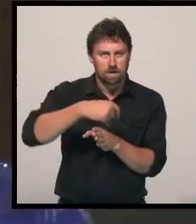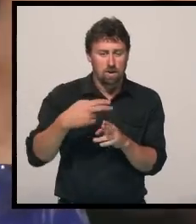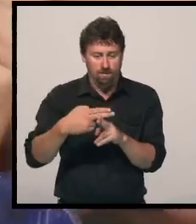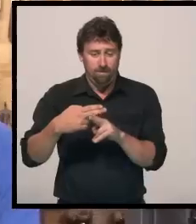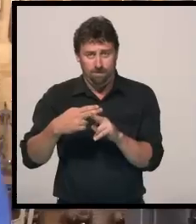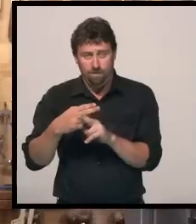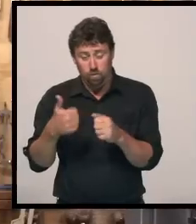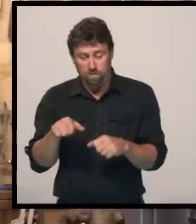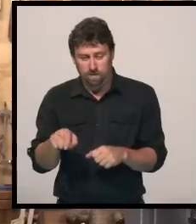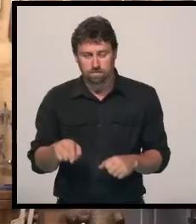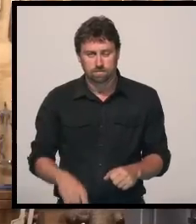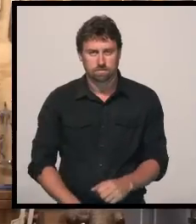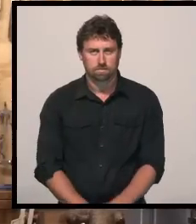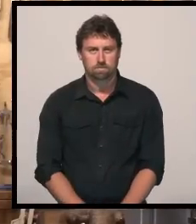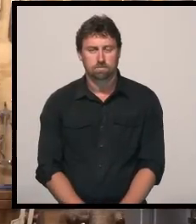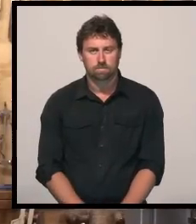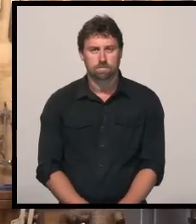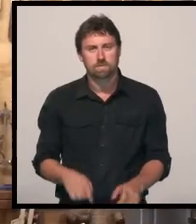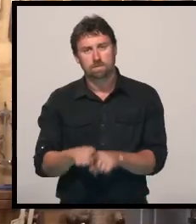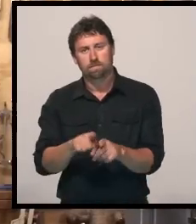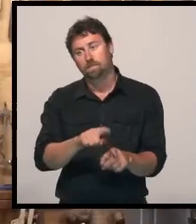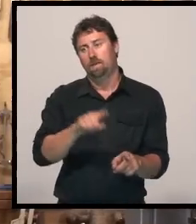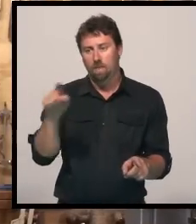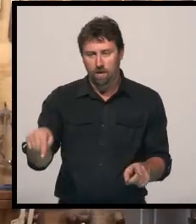along there. Do the same to the other side.